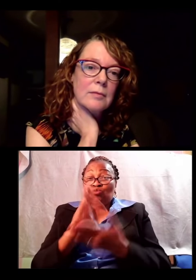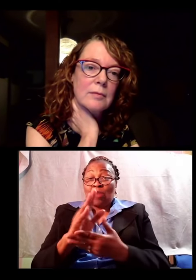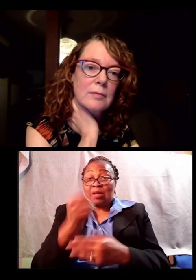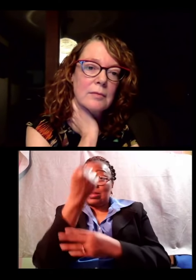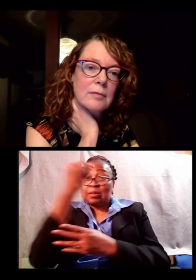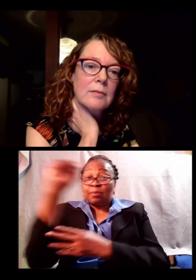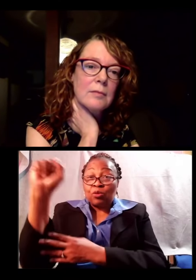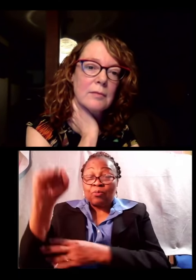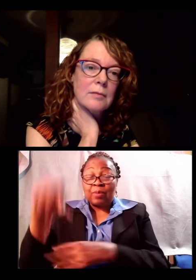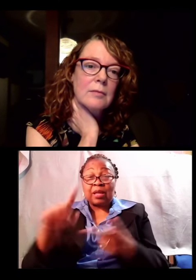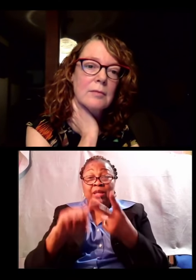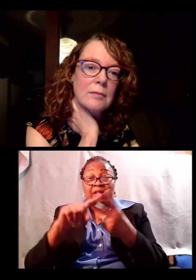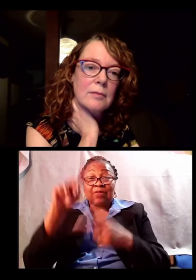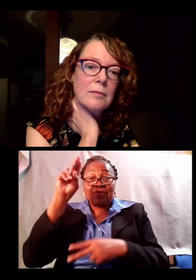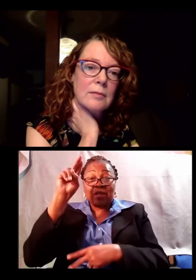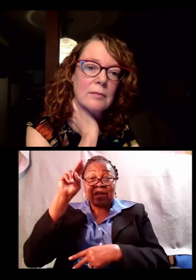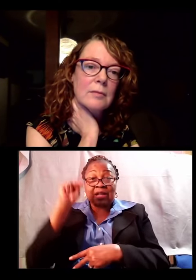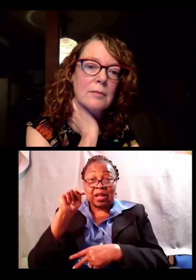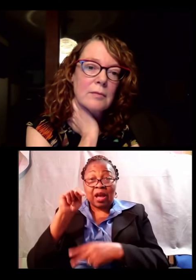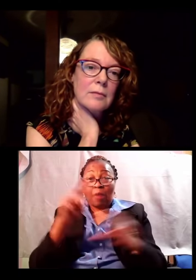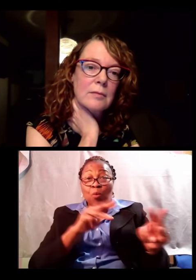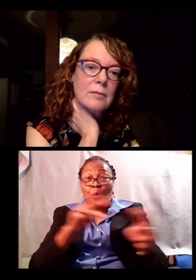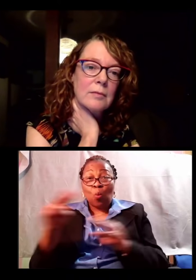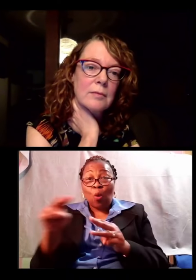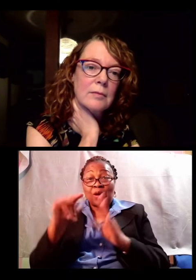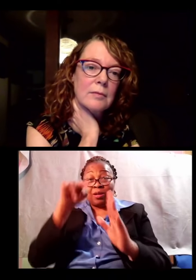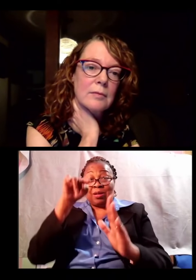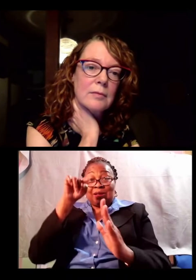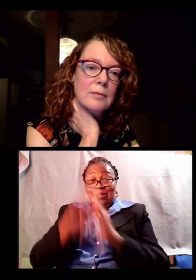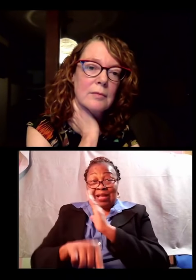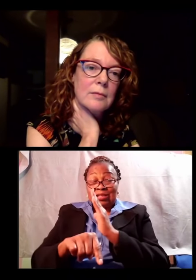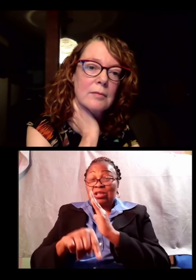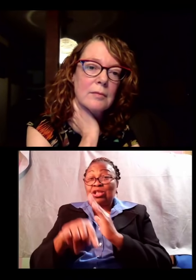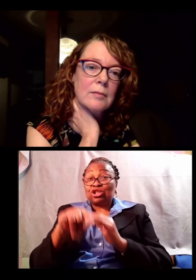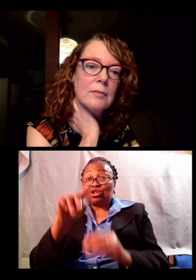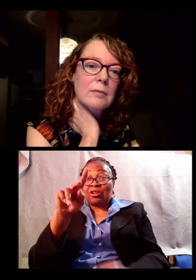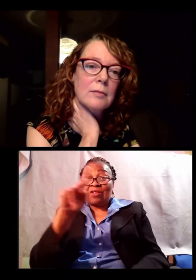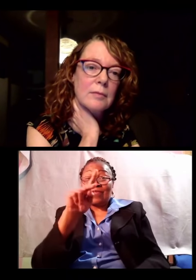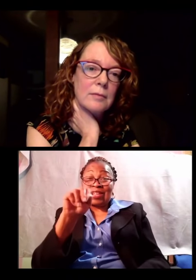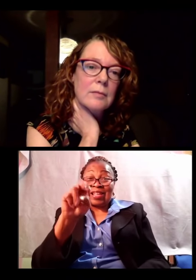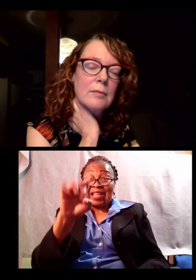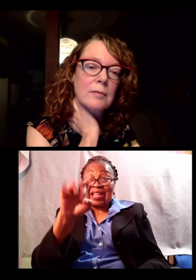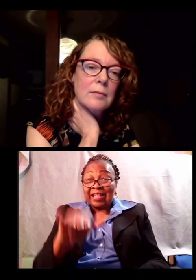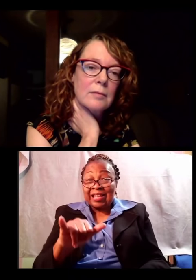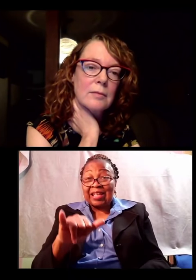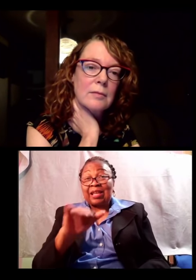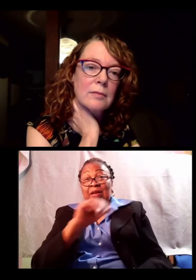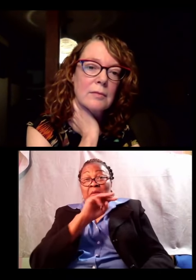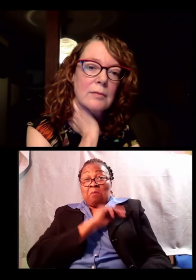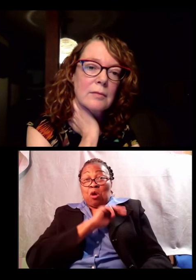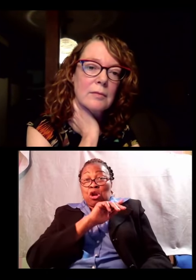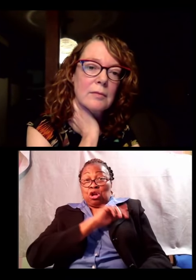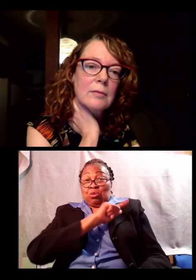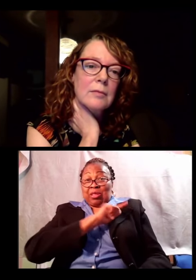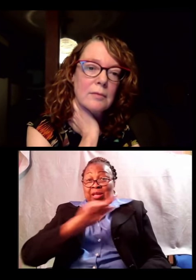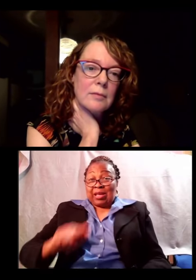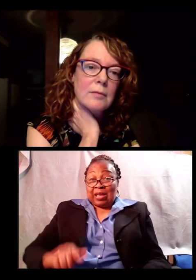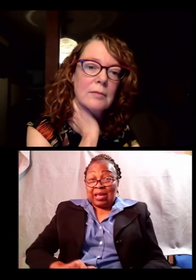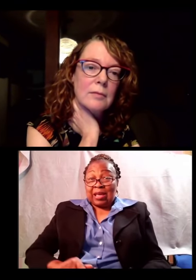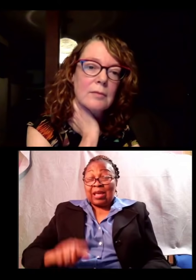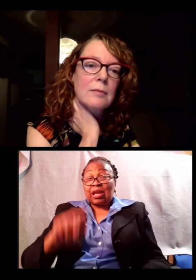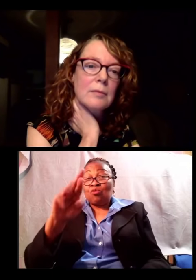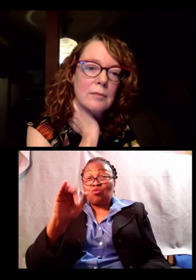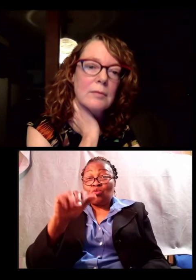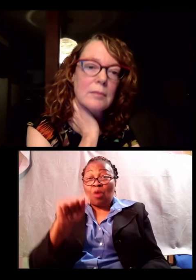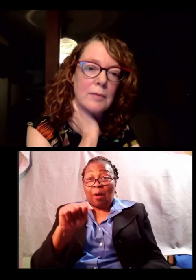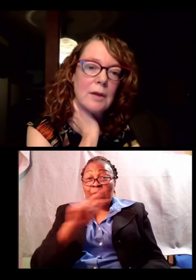Vietnam War. It was the assassination of Kennedy and Martin Luther King and Robert Kennedy. Was like, what